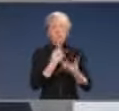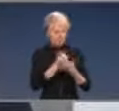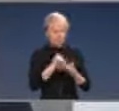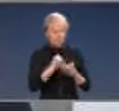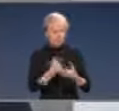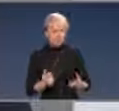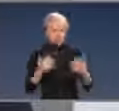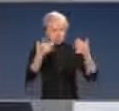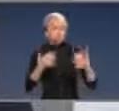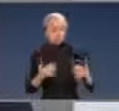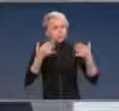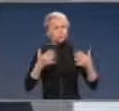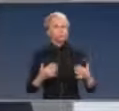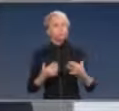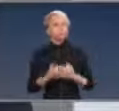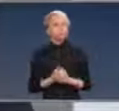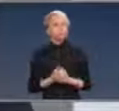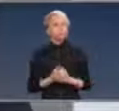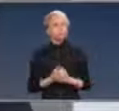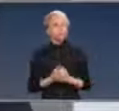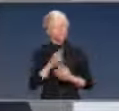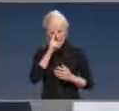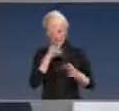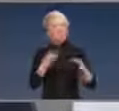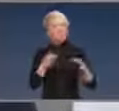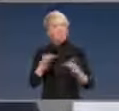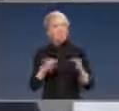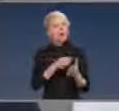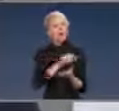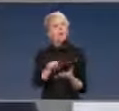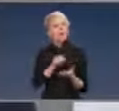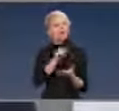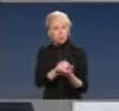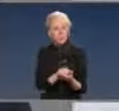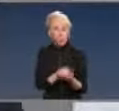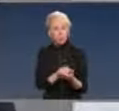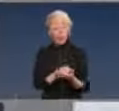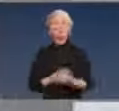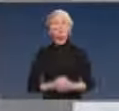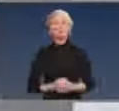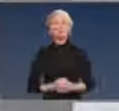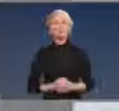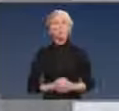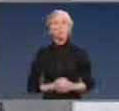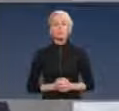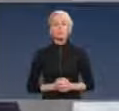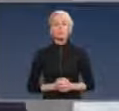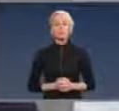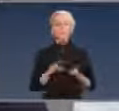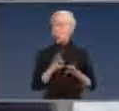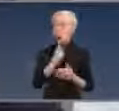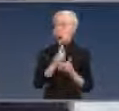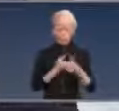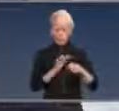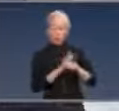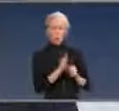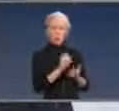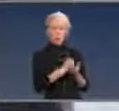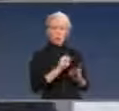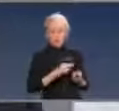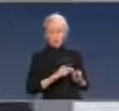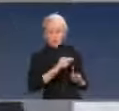and Professor Kelly will speak more to that. That not only goes to case numbers and things of that nature, which we've had for some time,